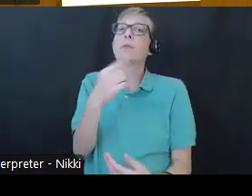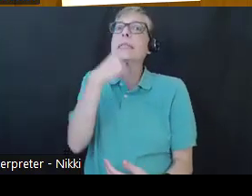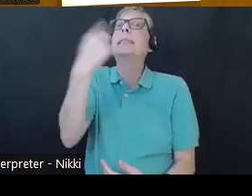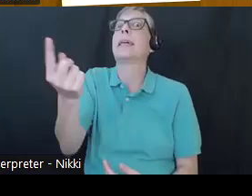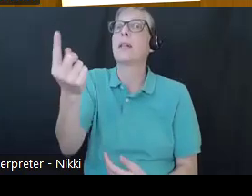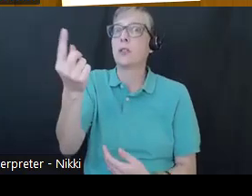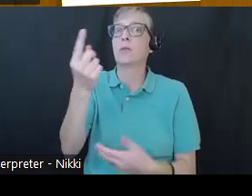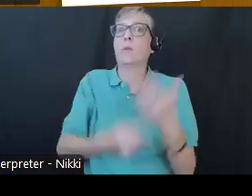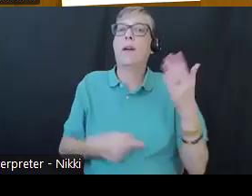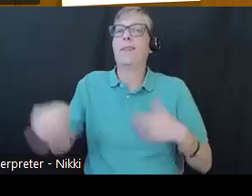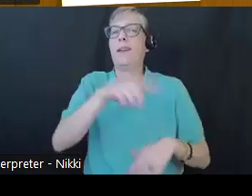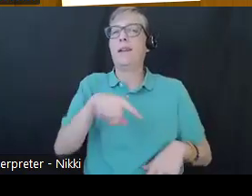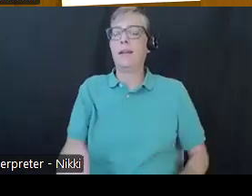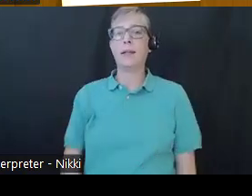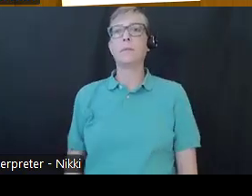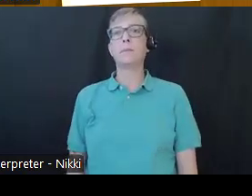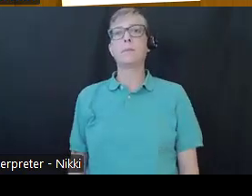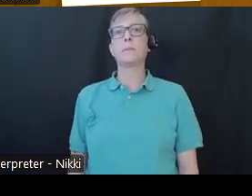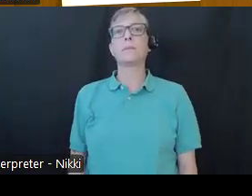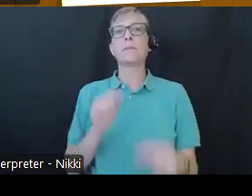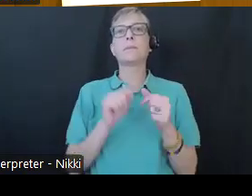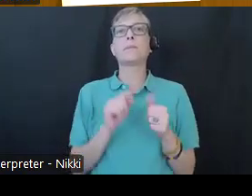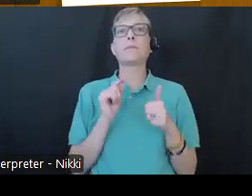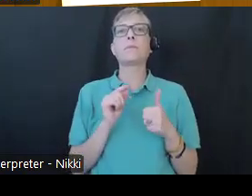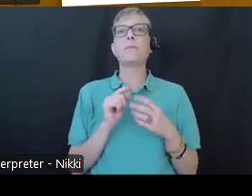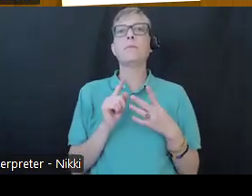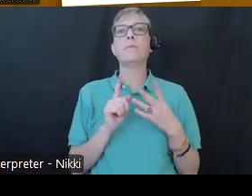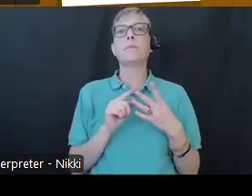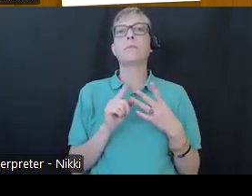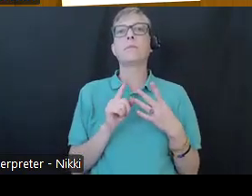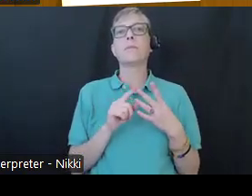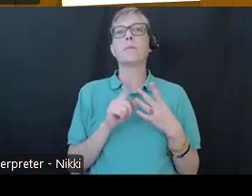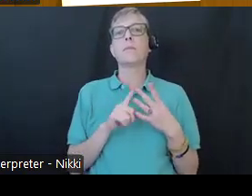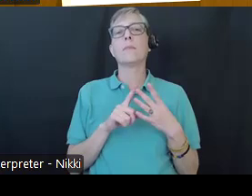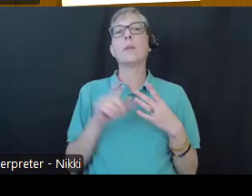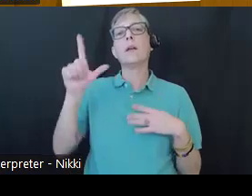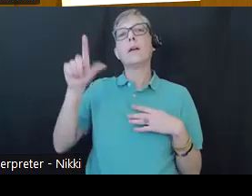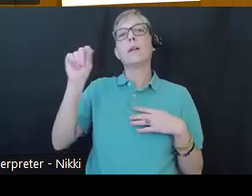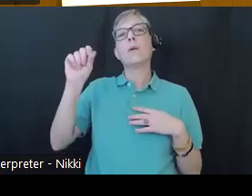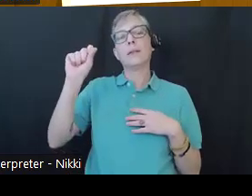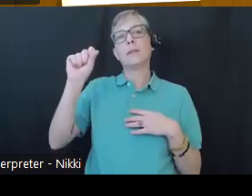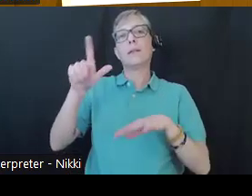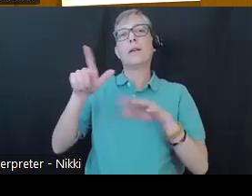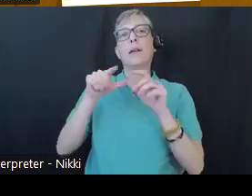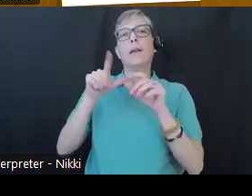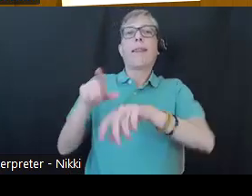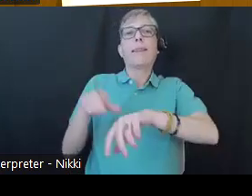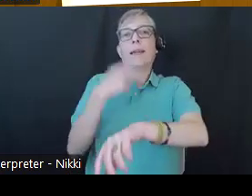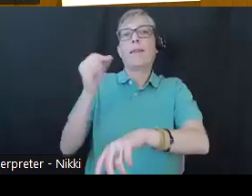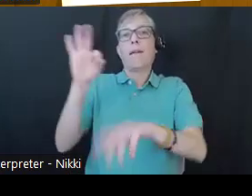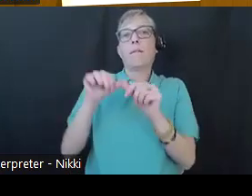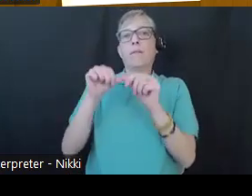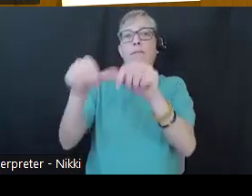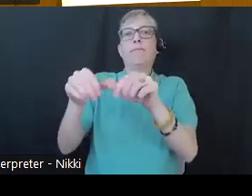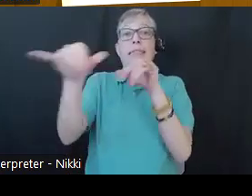The other lessons we learned from VR that is length of stay shortens. So again, we're transitioning a lot of our care to the